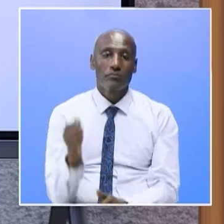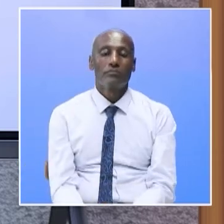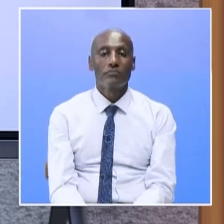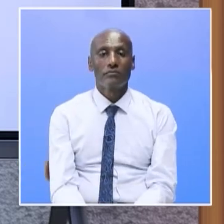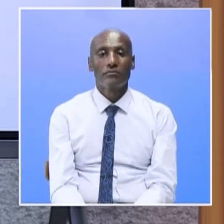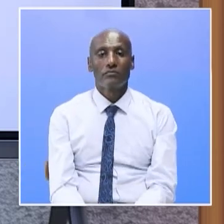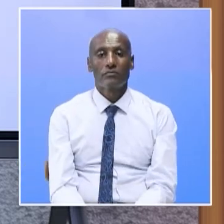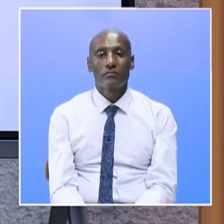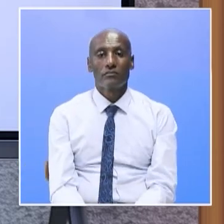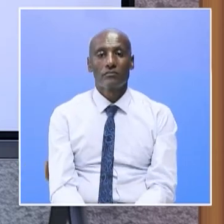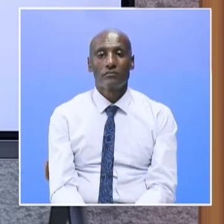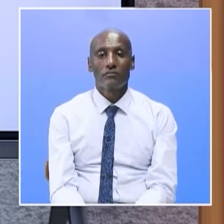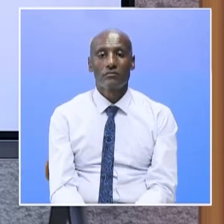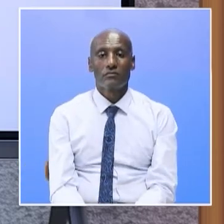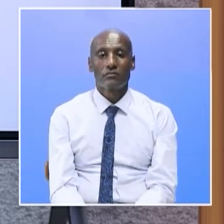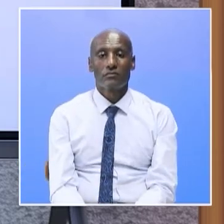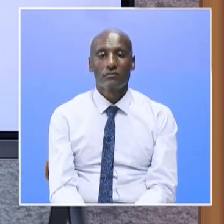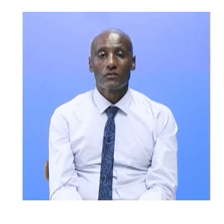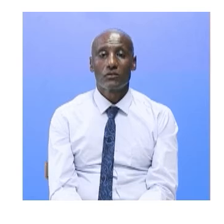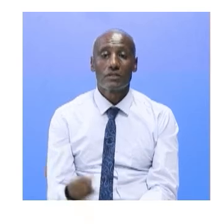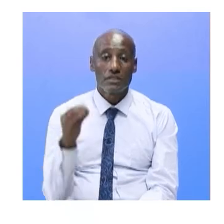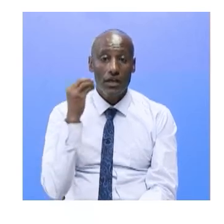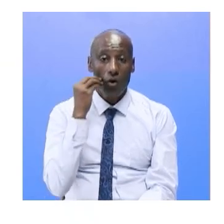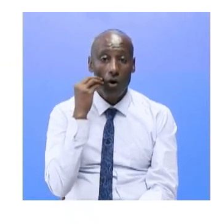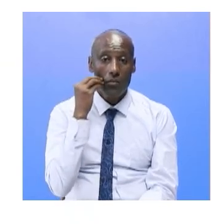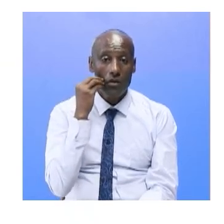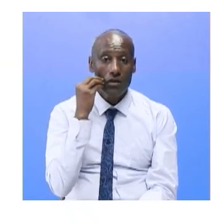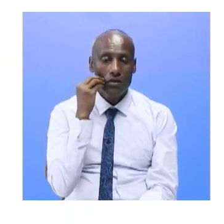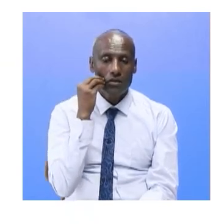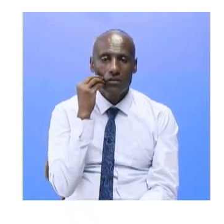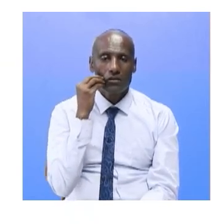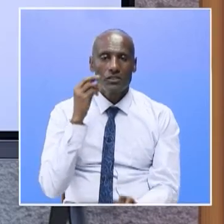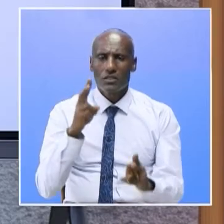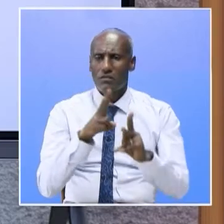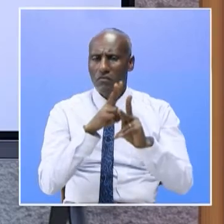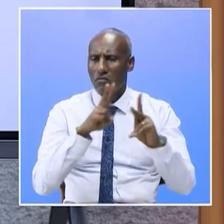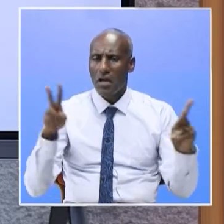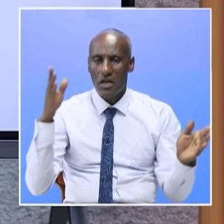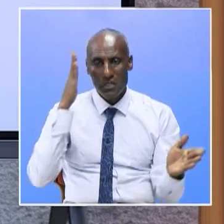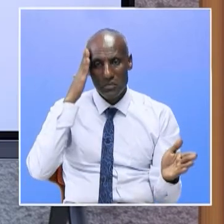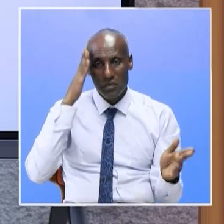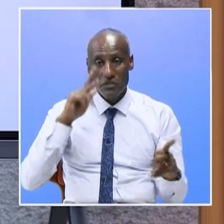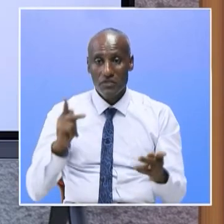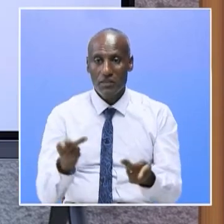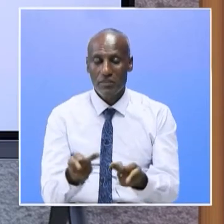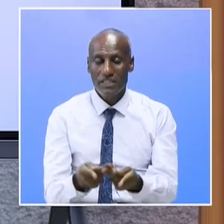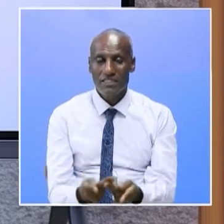home. So when we come to home, here is a very specific place,